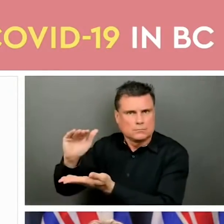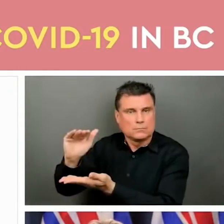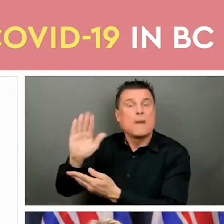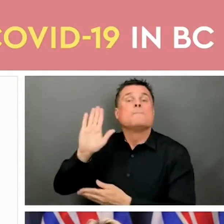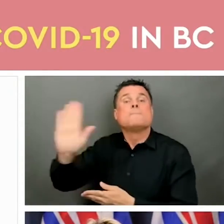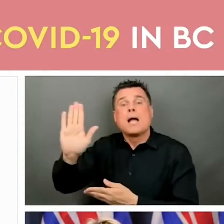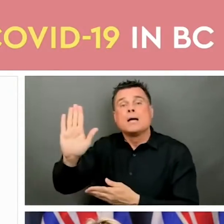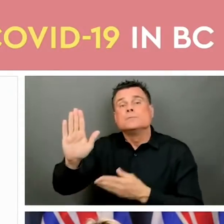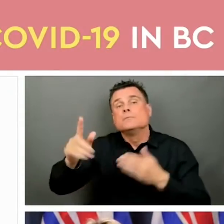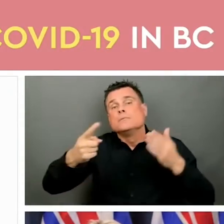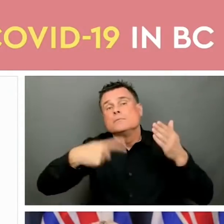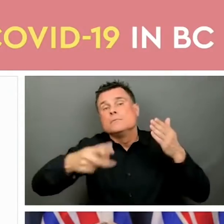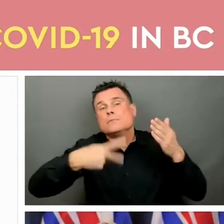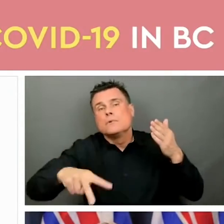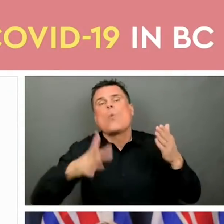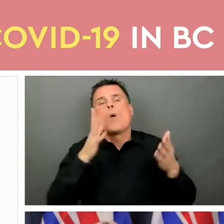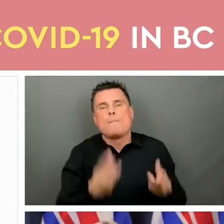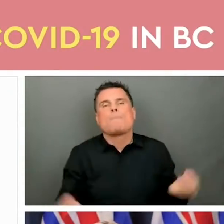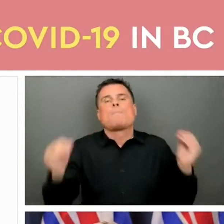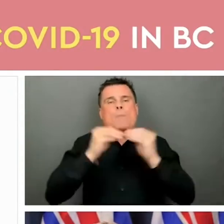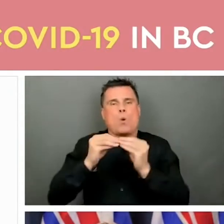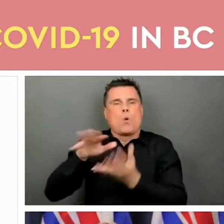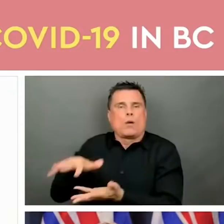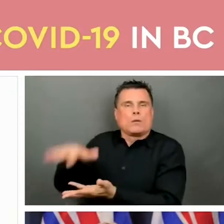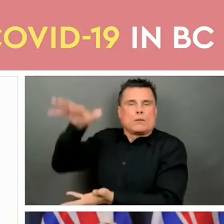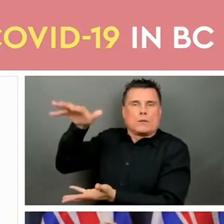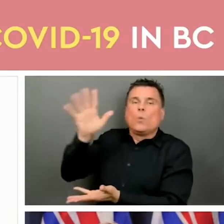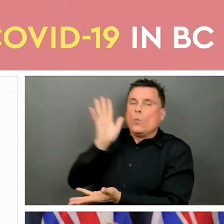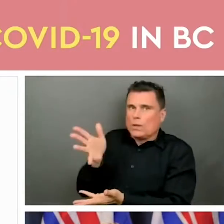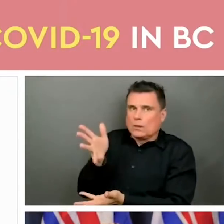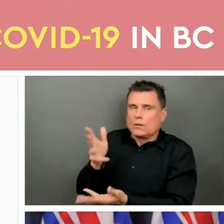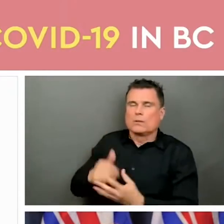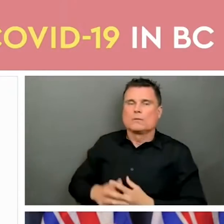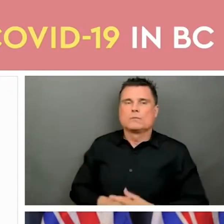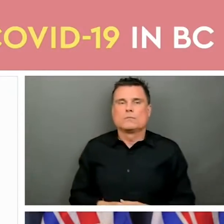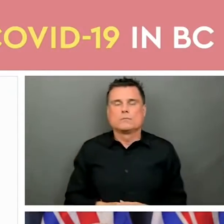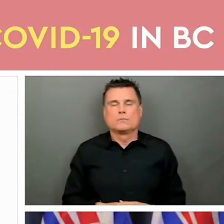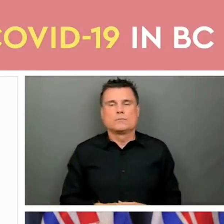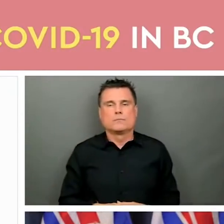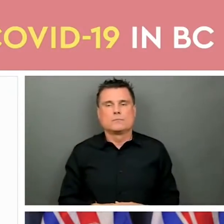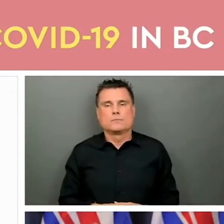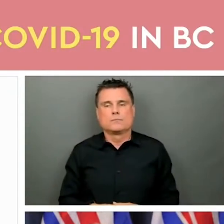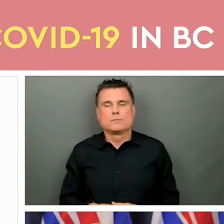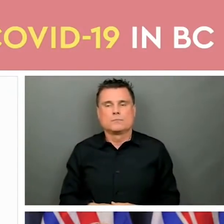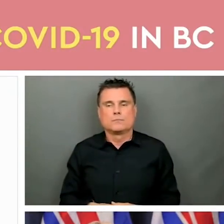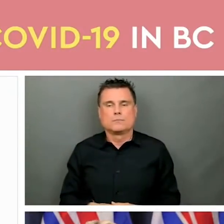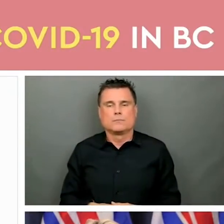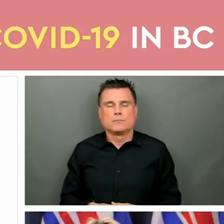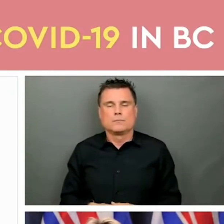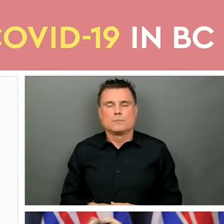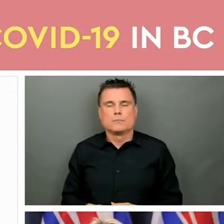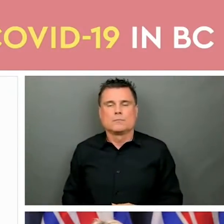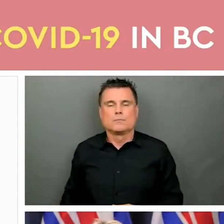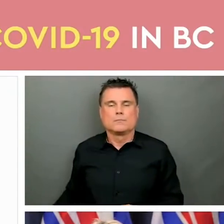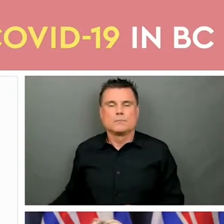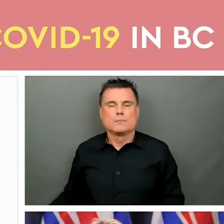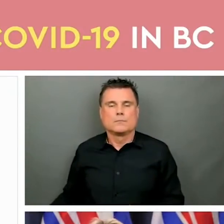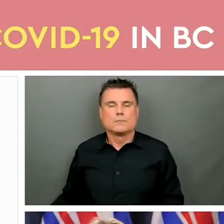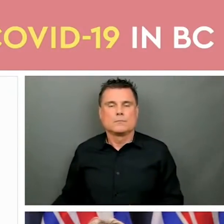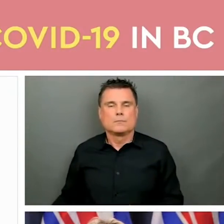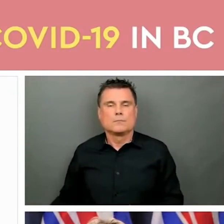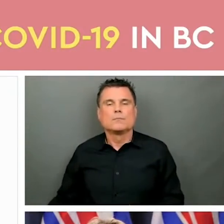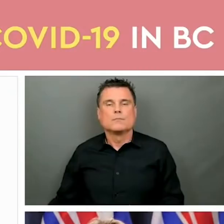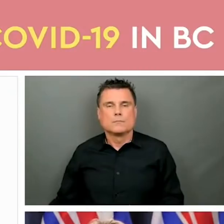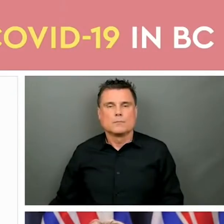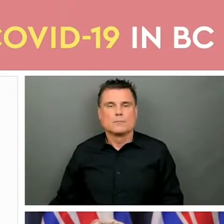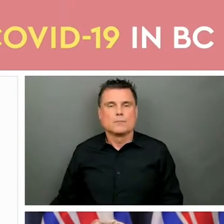2 weeks is going to be important for all of us to get through this. We also have commitment, and we are confident